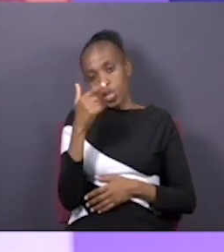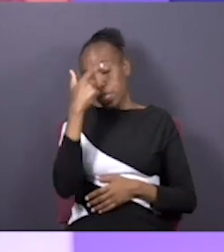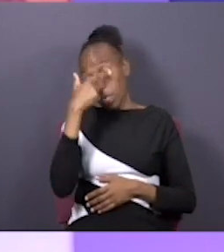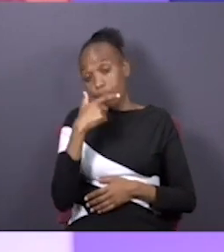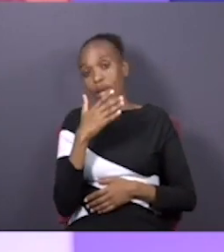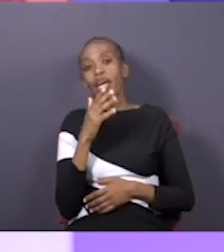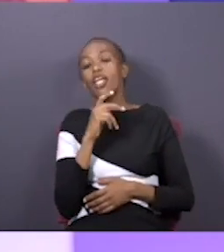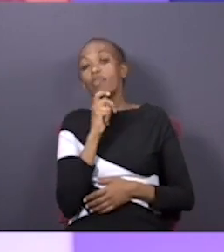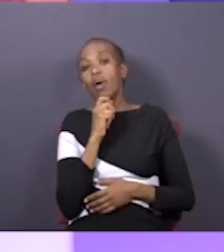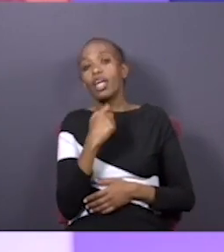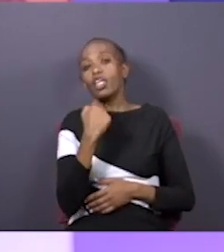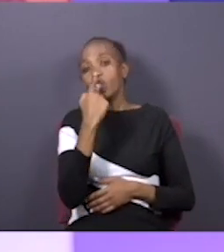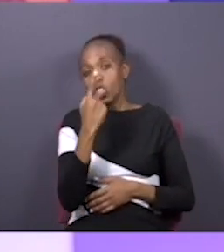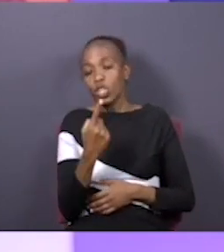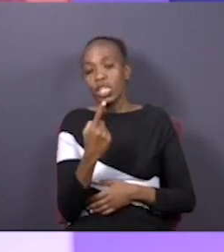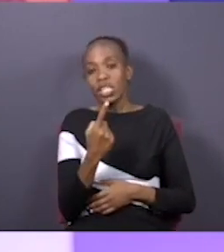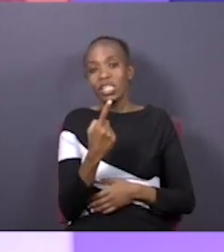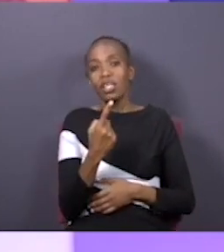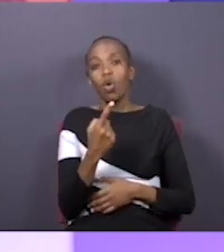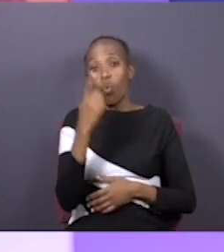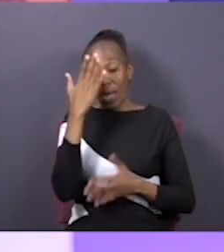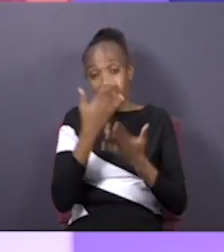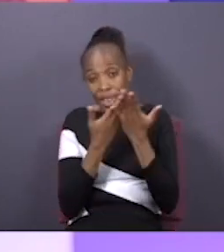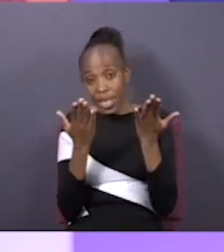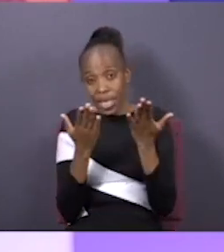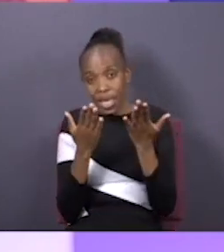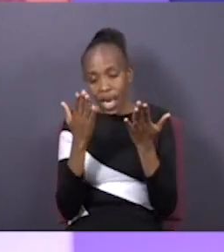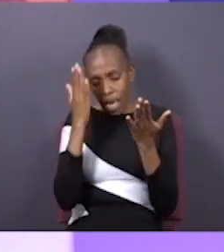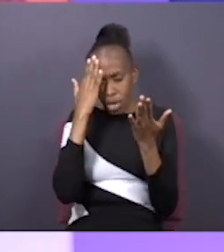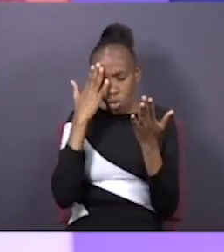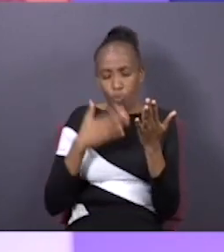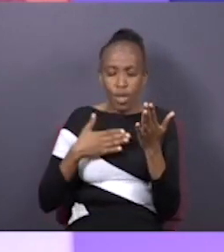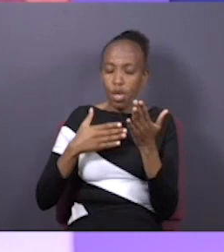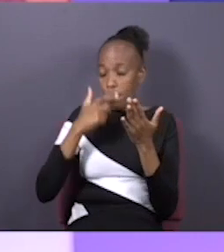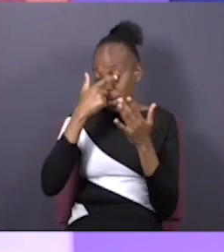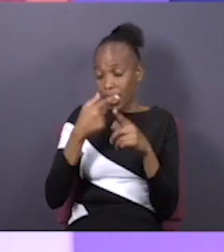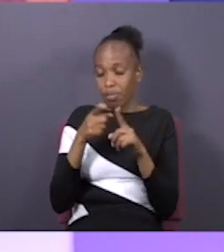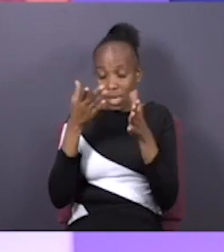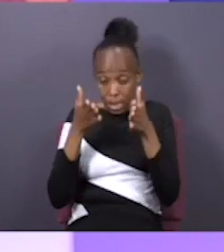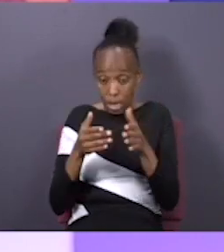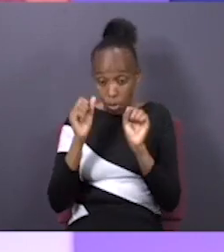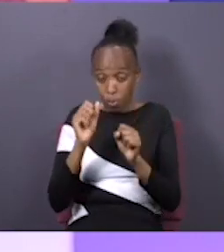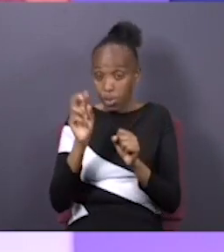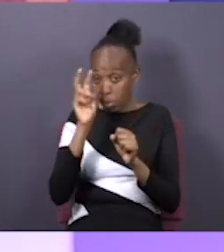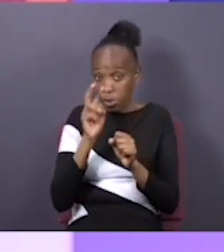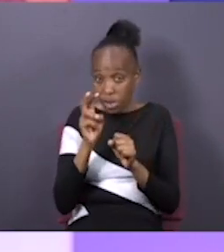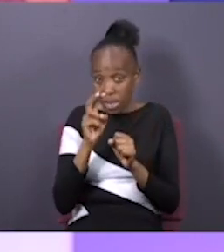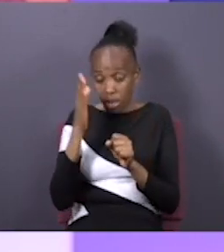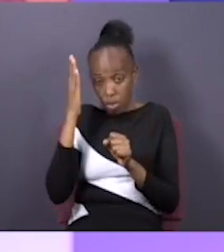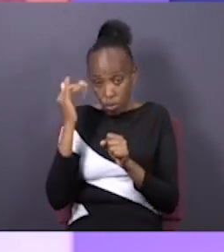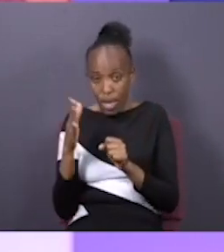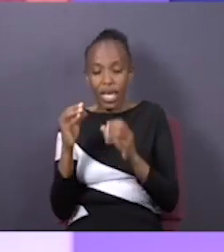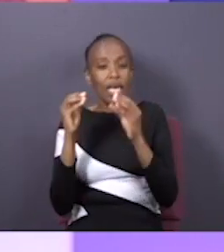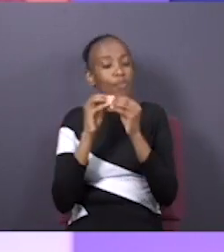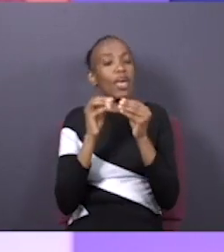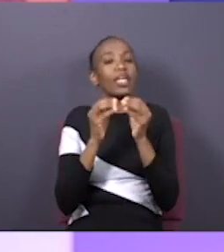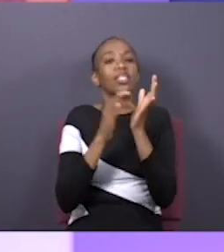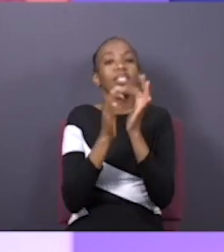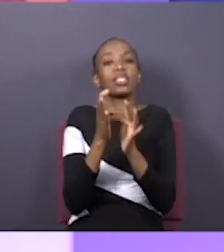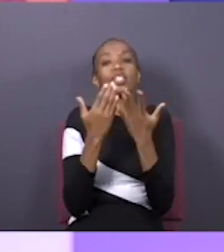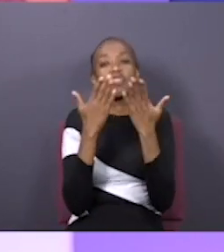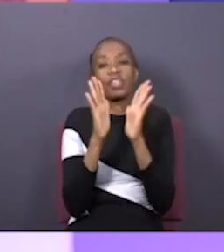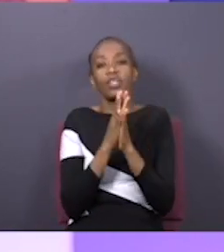blind man speaking and saying, one thing I know, I was blind, but now I can see, courtesy of meeting